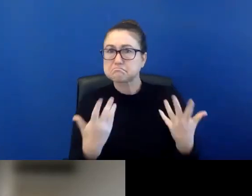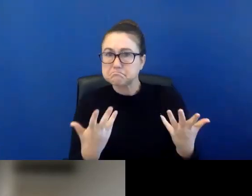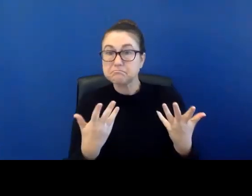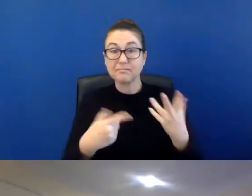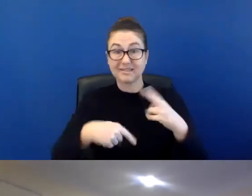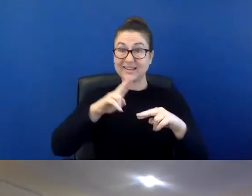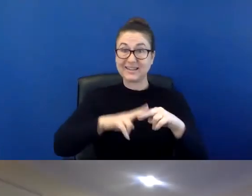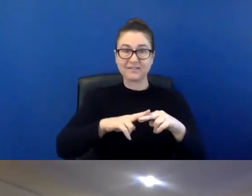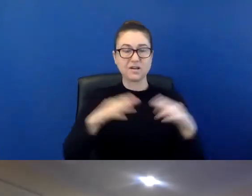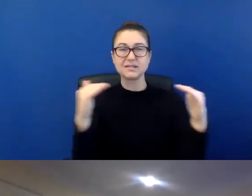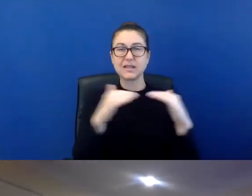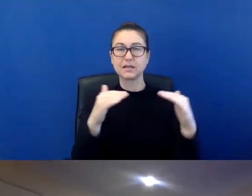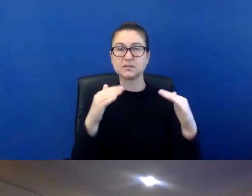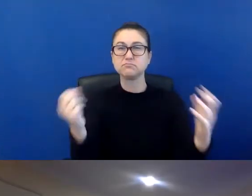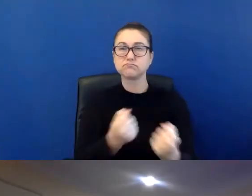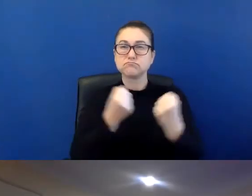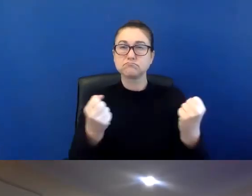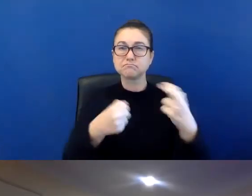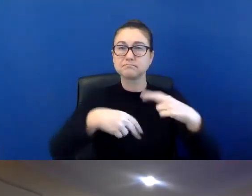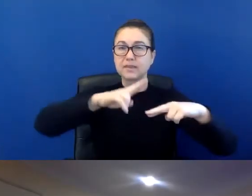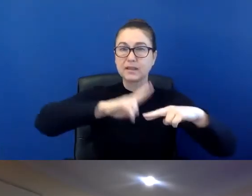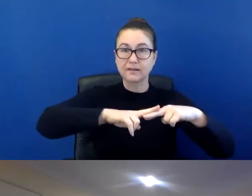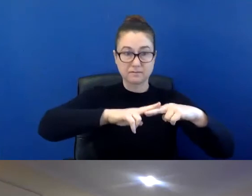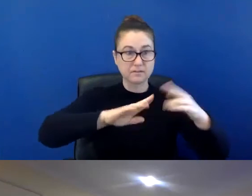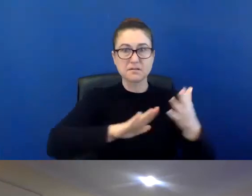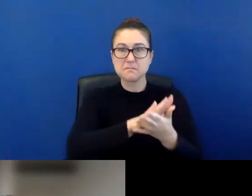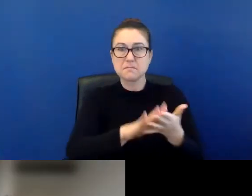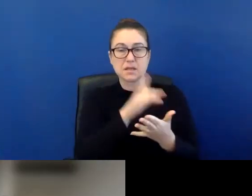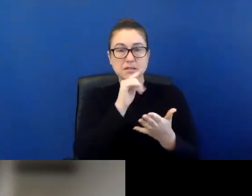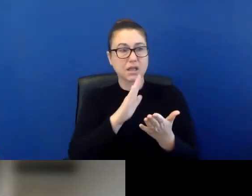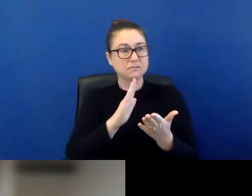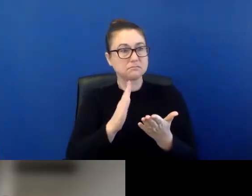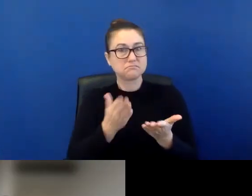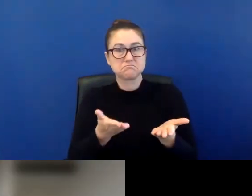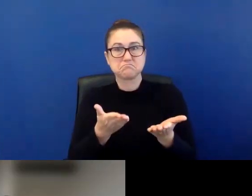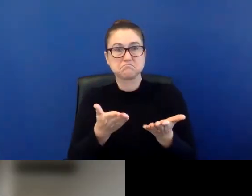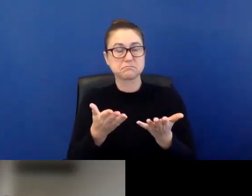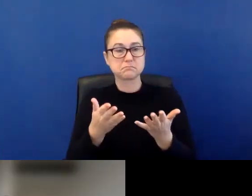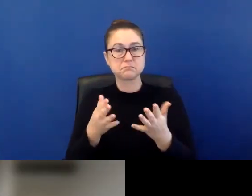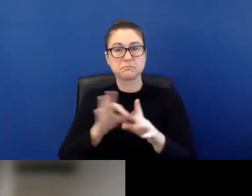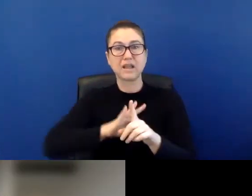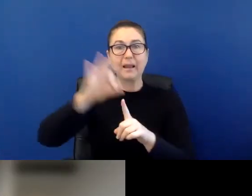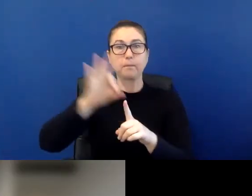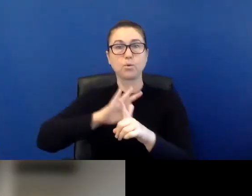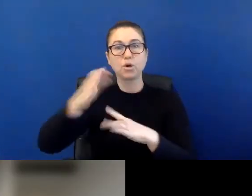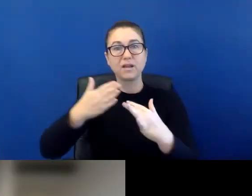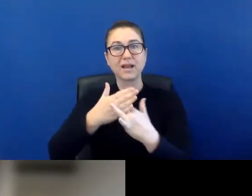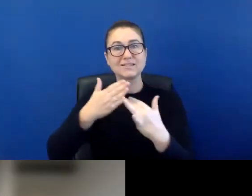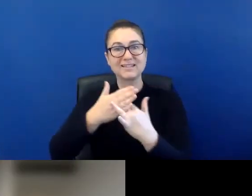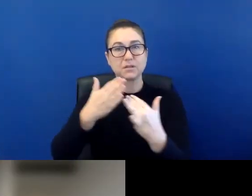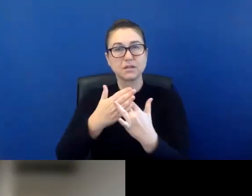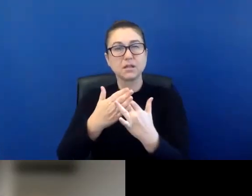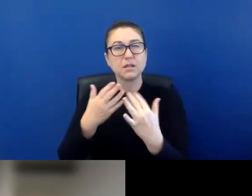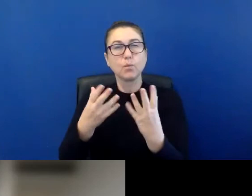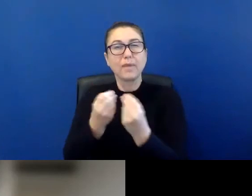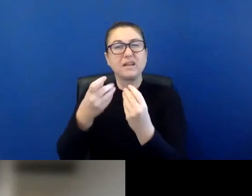good standard, it can actually play a practical role in improving accessibility, particularly in this area of